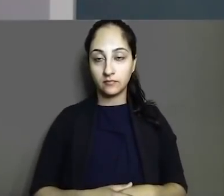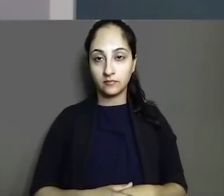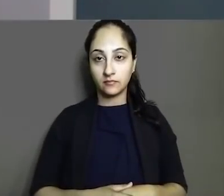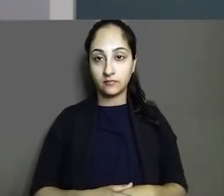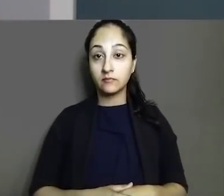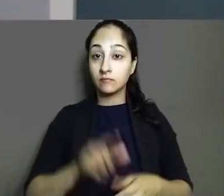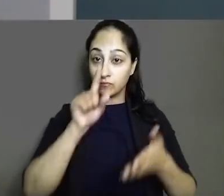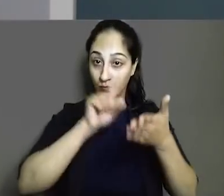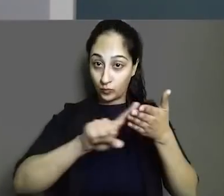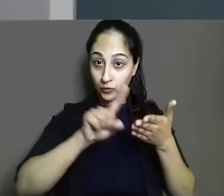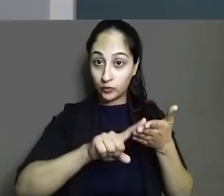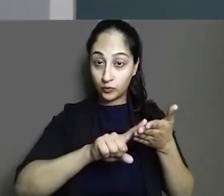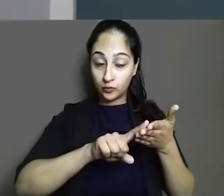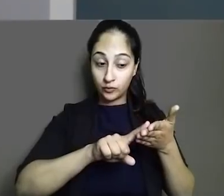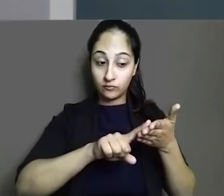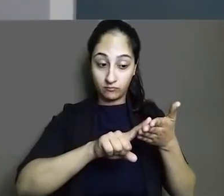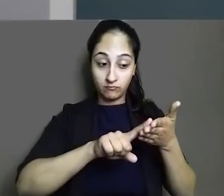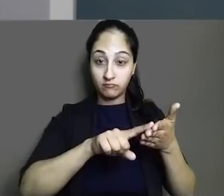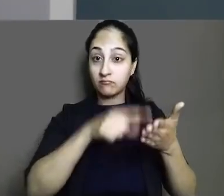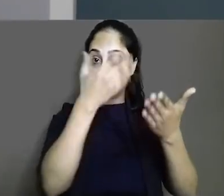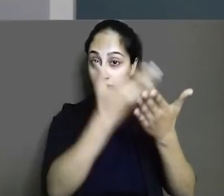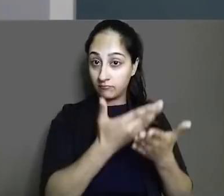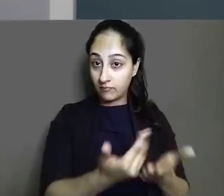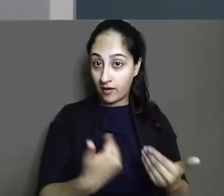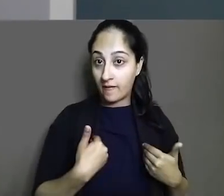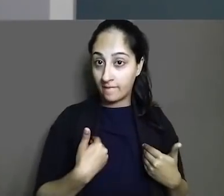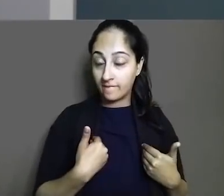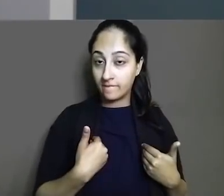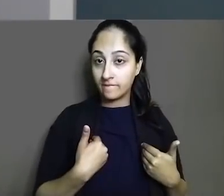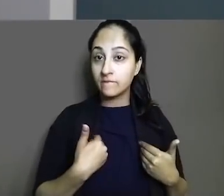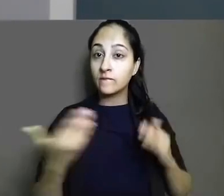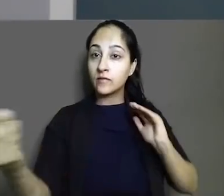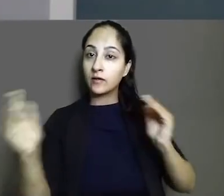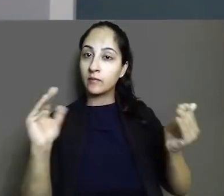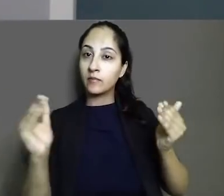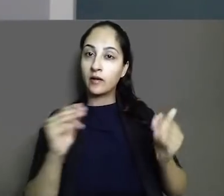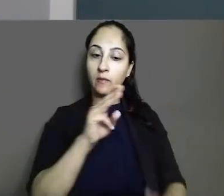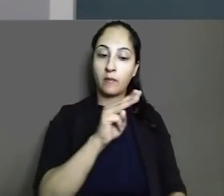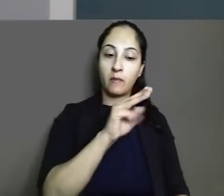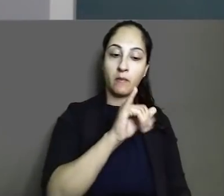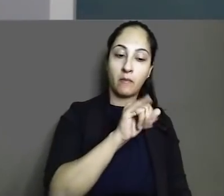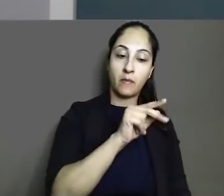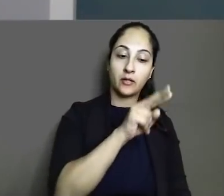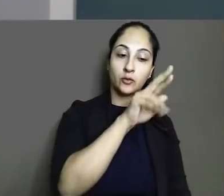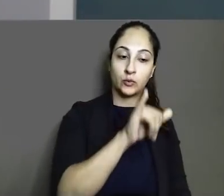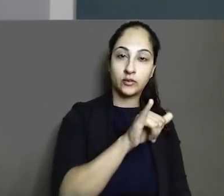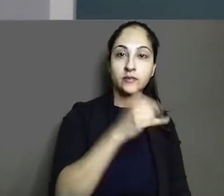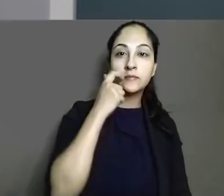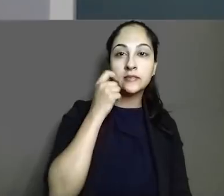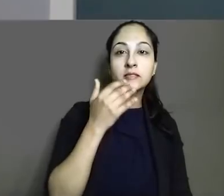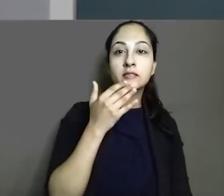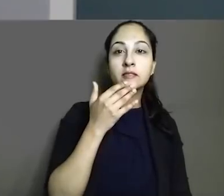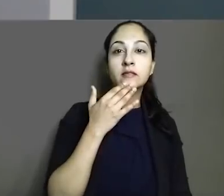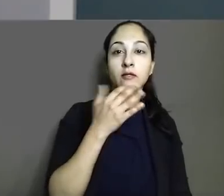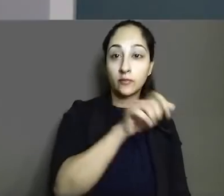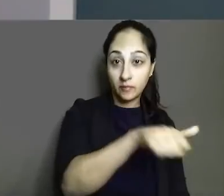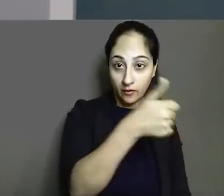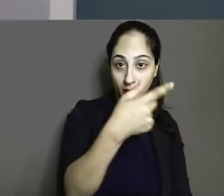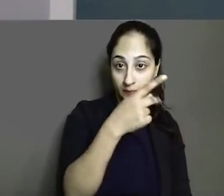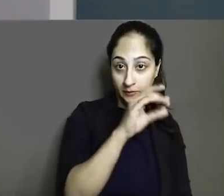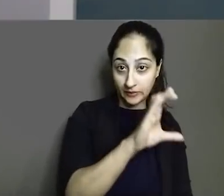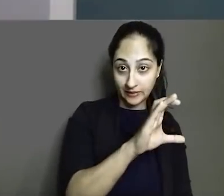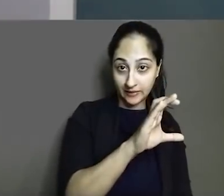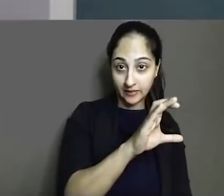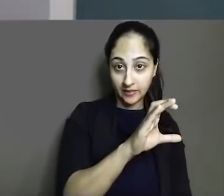3 people who identify as a visible minority were not willing to get a vaccine, compared to 1 in 5 from